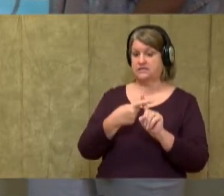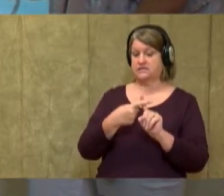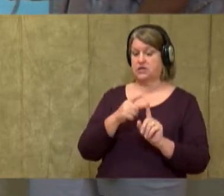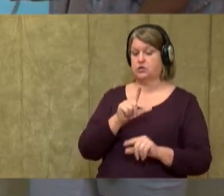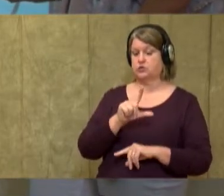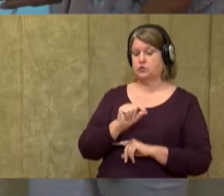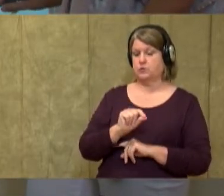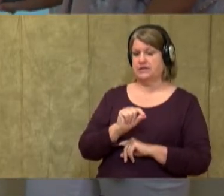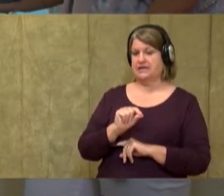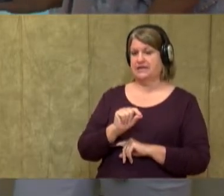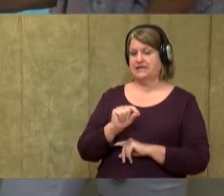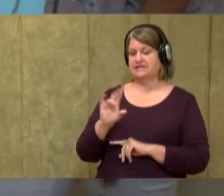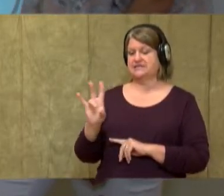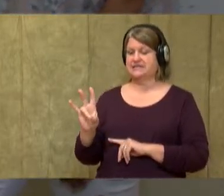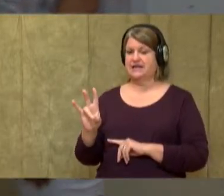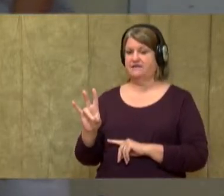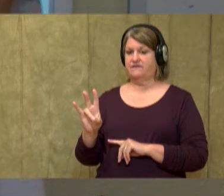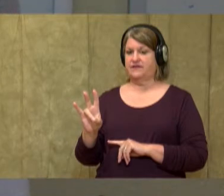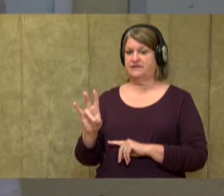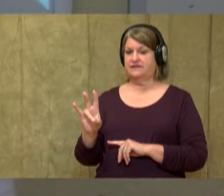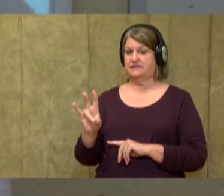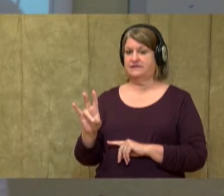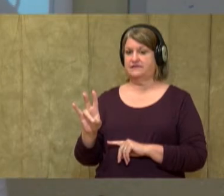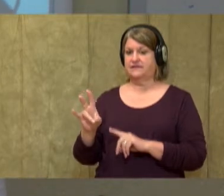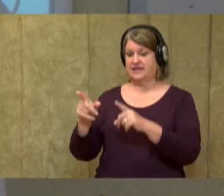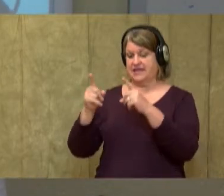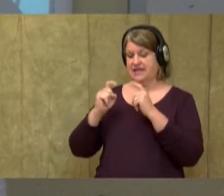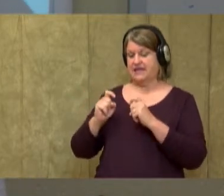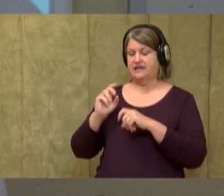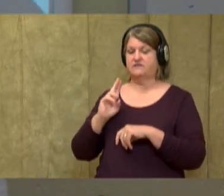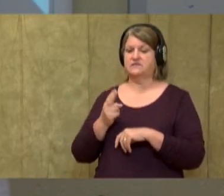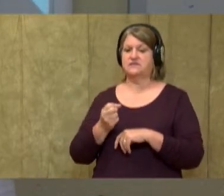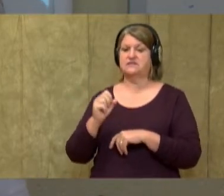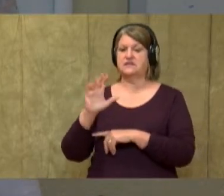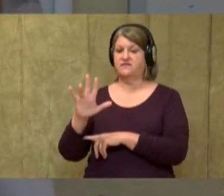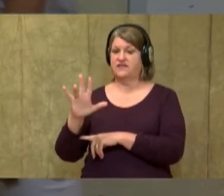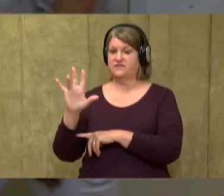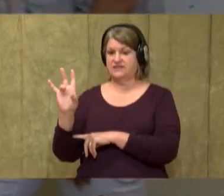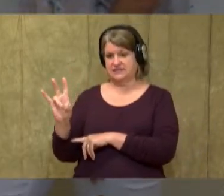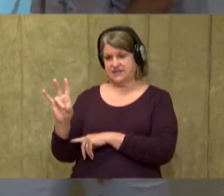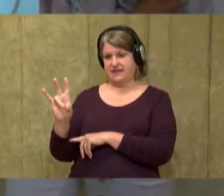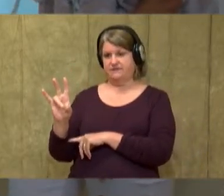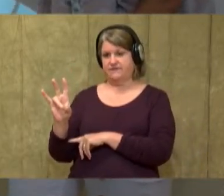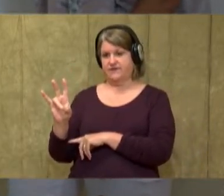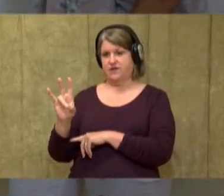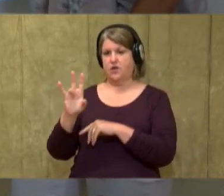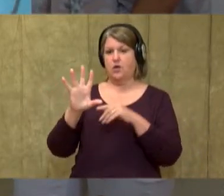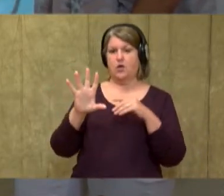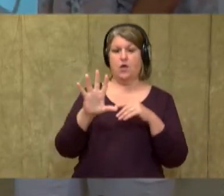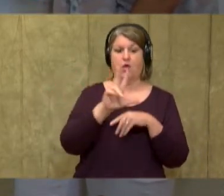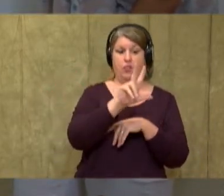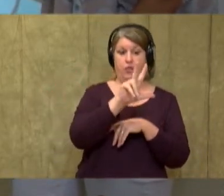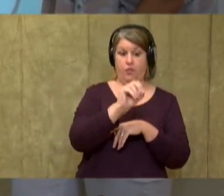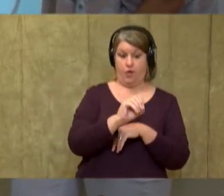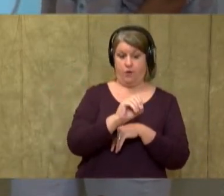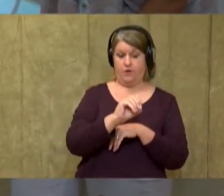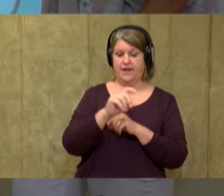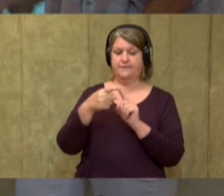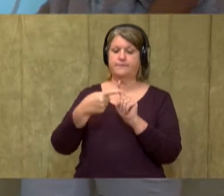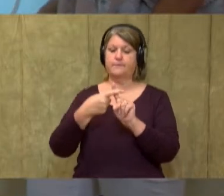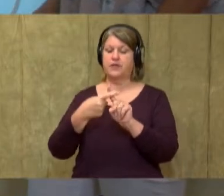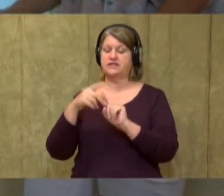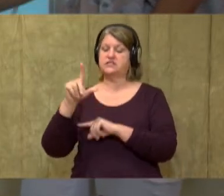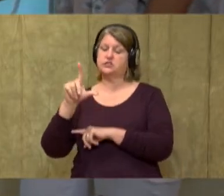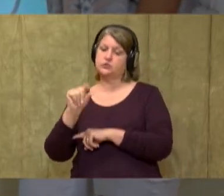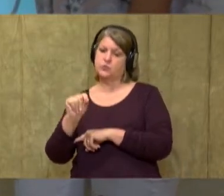27 gives us 57. We added the 30 plus